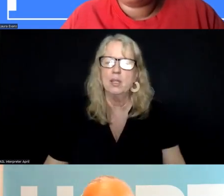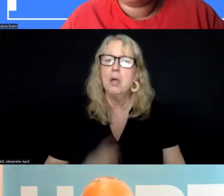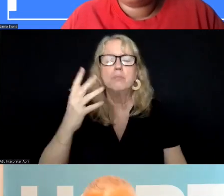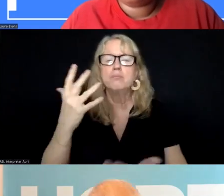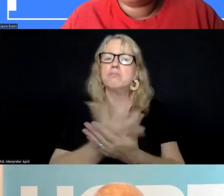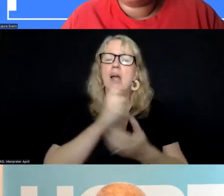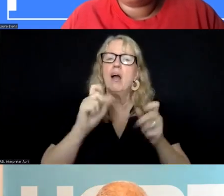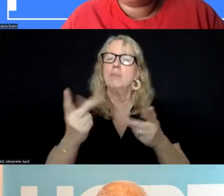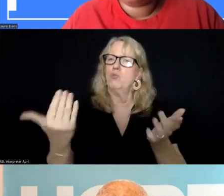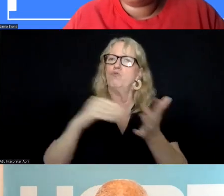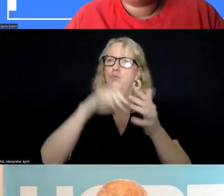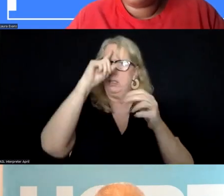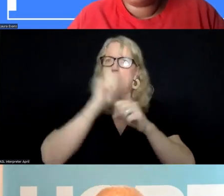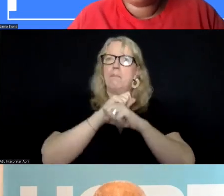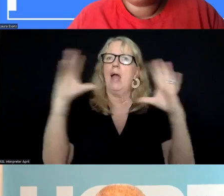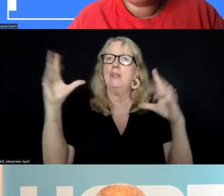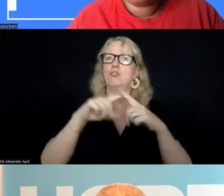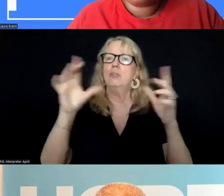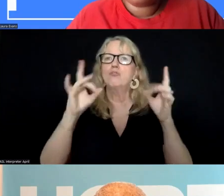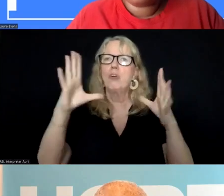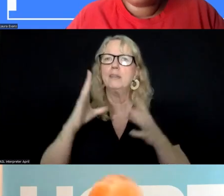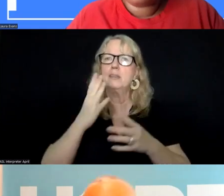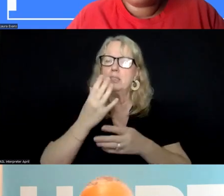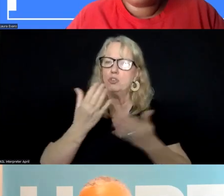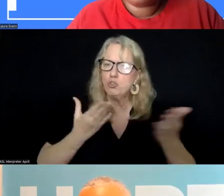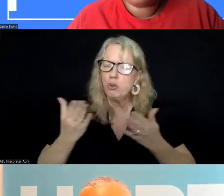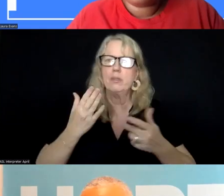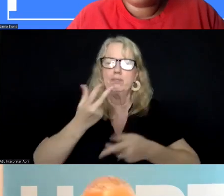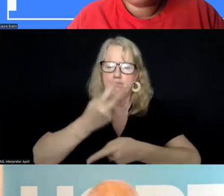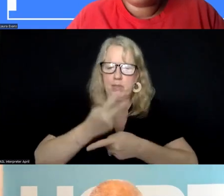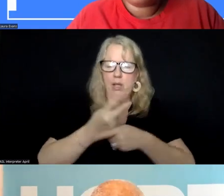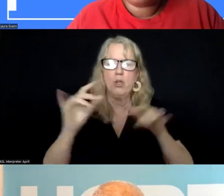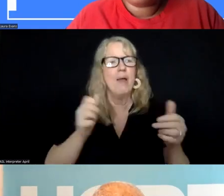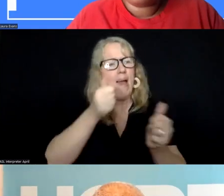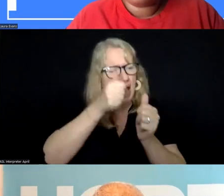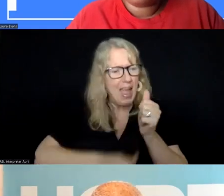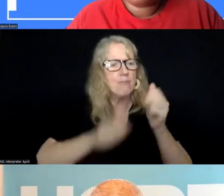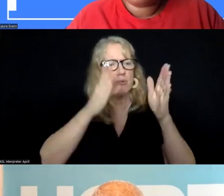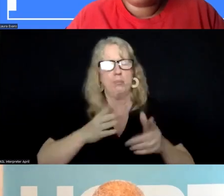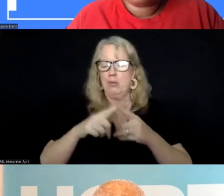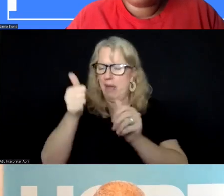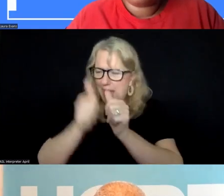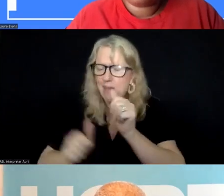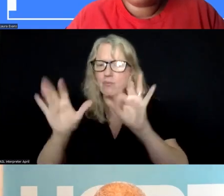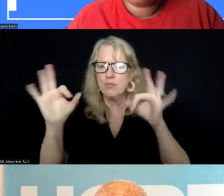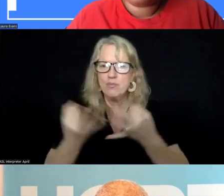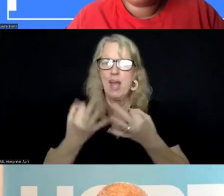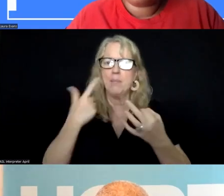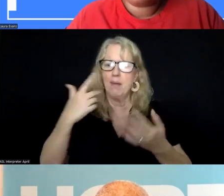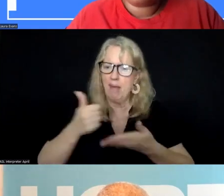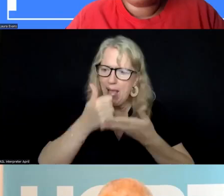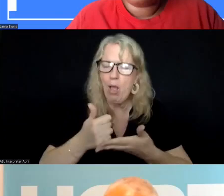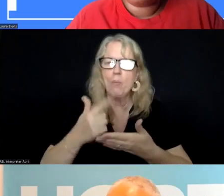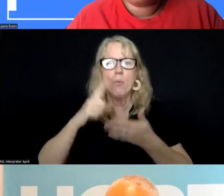to reimagine a crisis service care system in which every person, every family member gets the help they're looking for. And that's